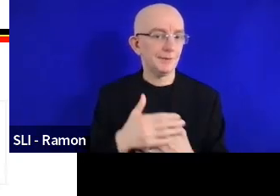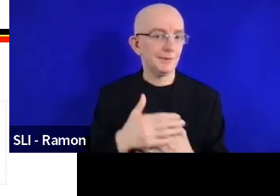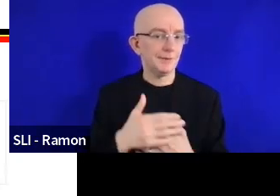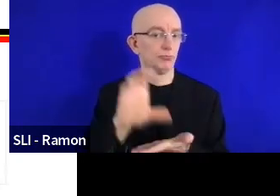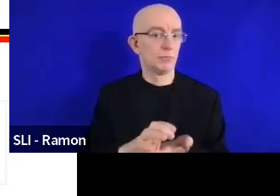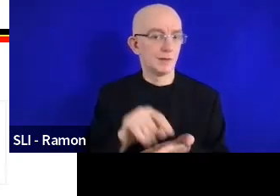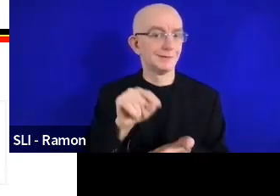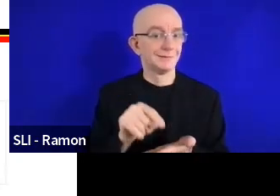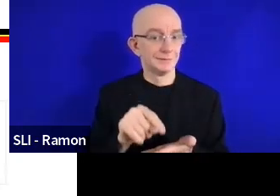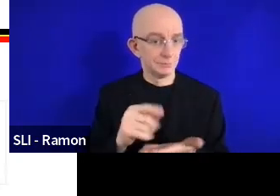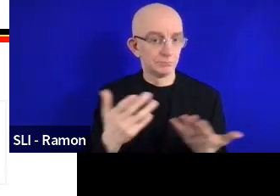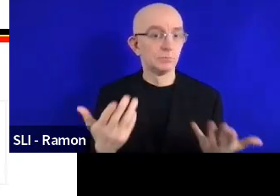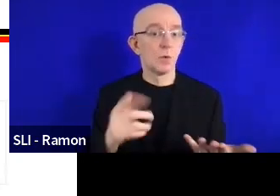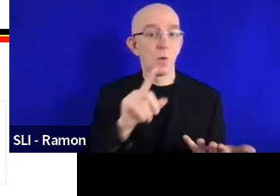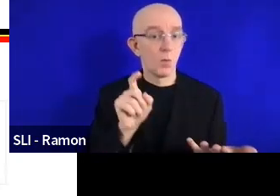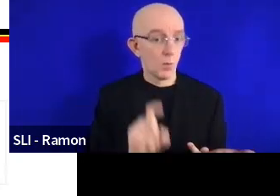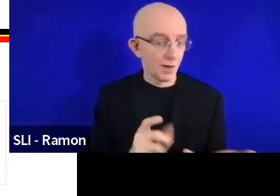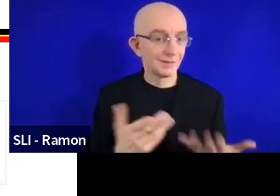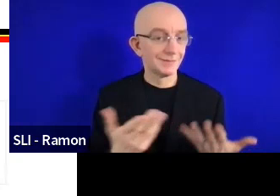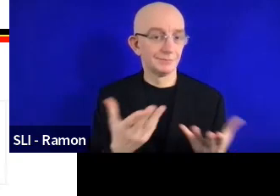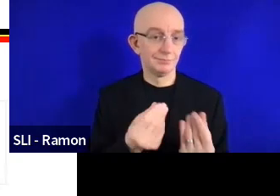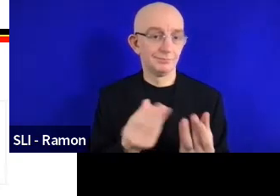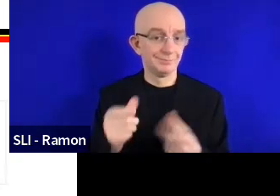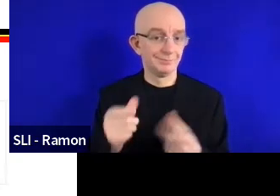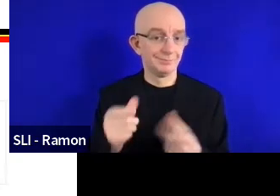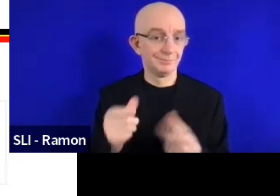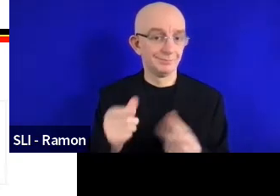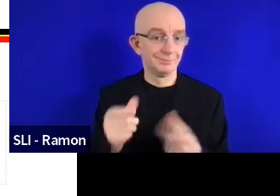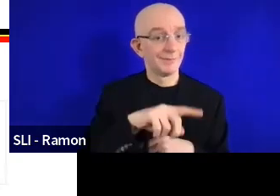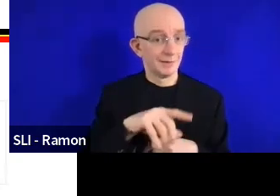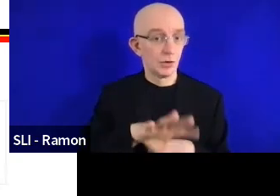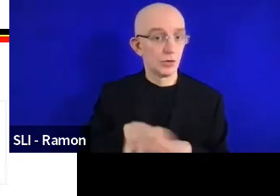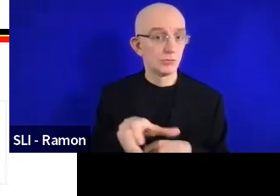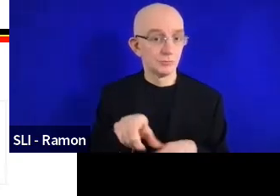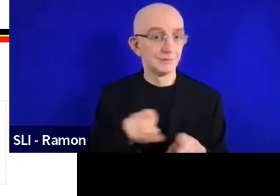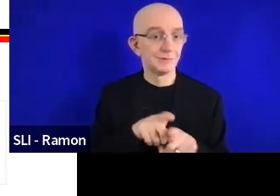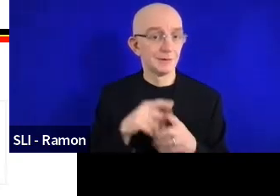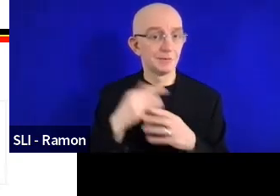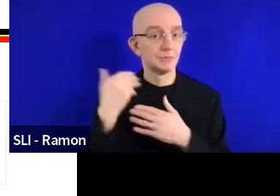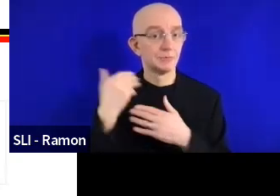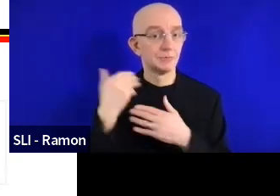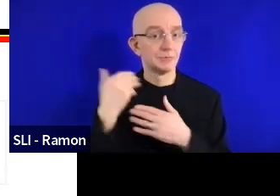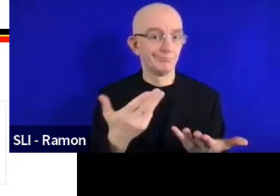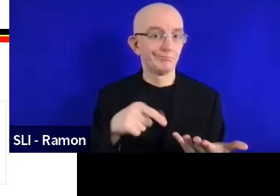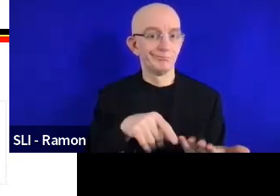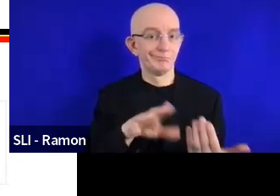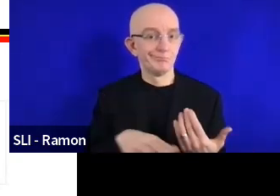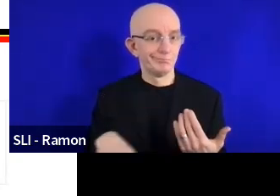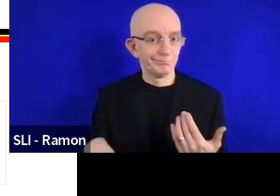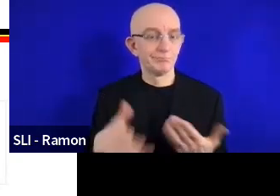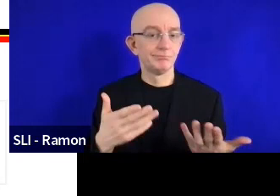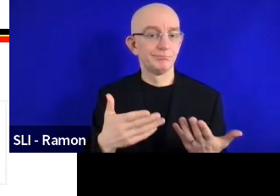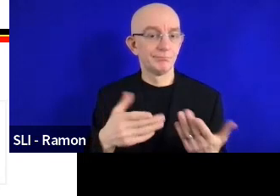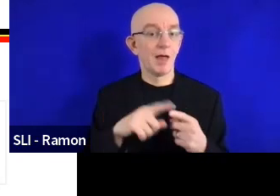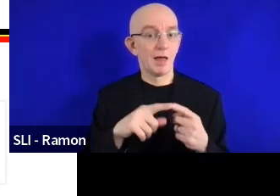their grandparents, and therefore the need for a child grant as a lesson. We want to broaden complementary services,